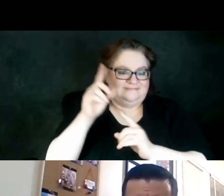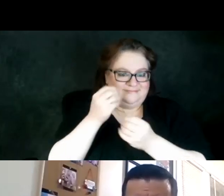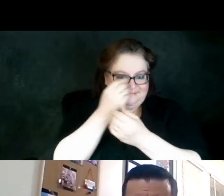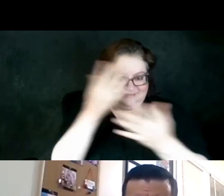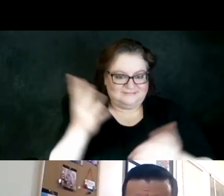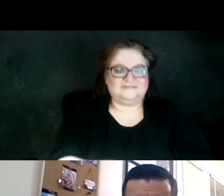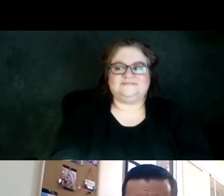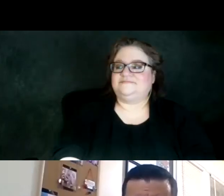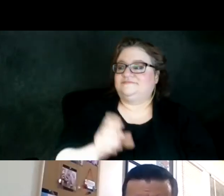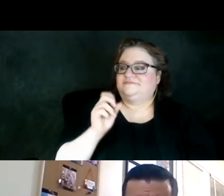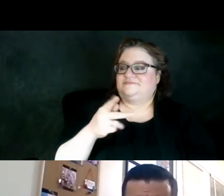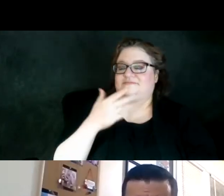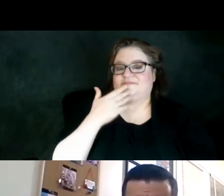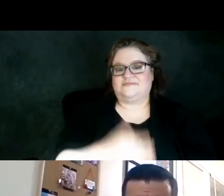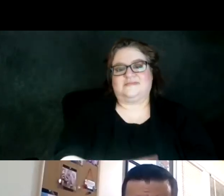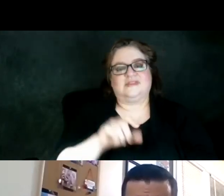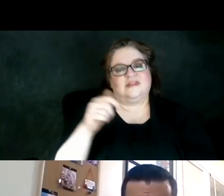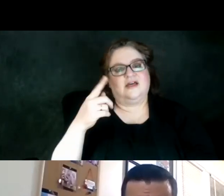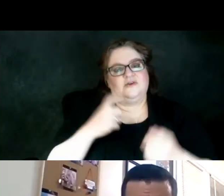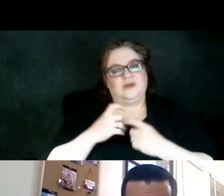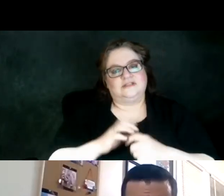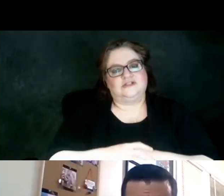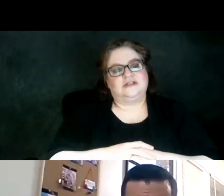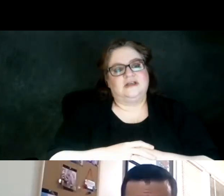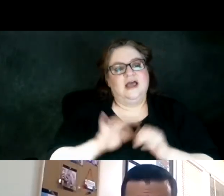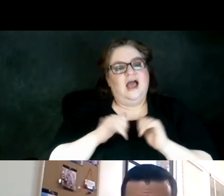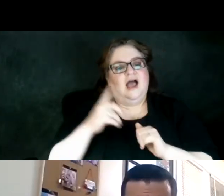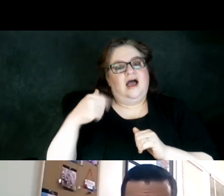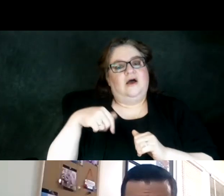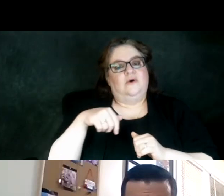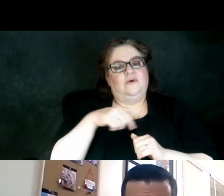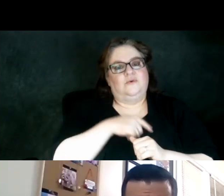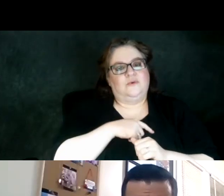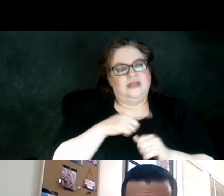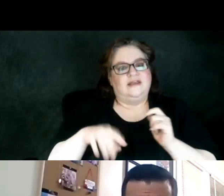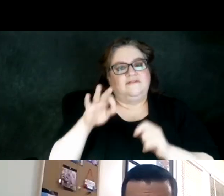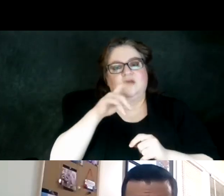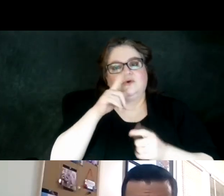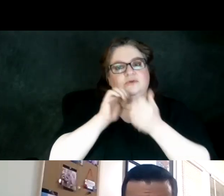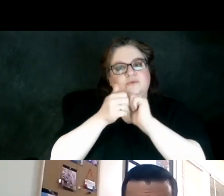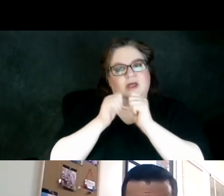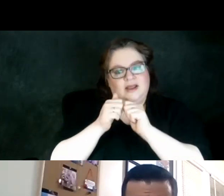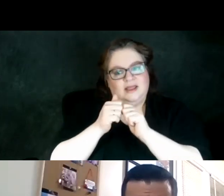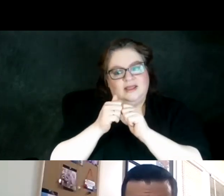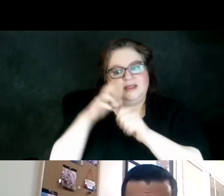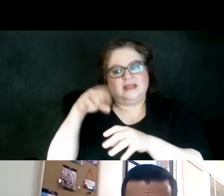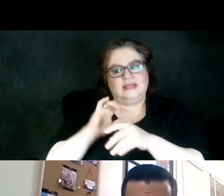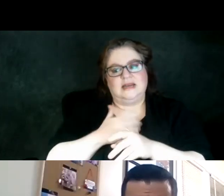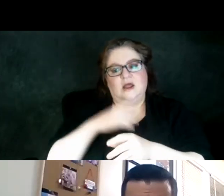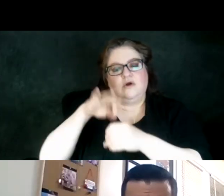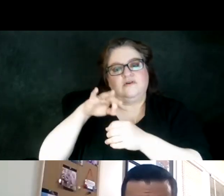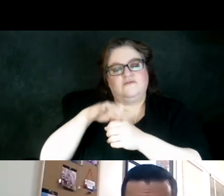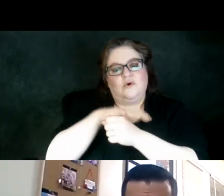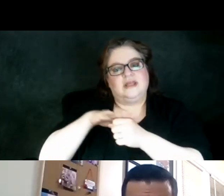All right, thank you. Another question came in. How do we find out who is running in our voting